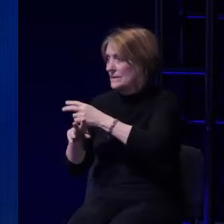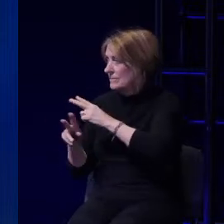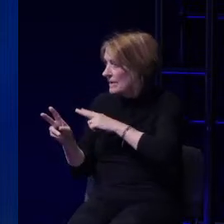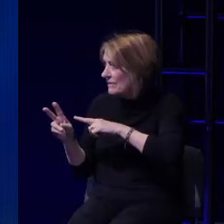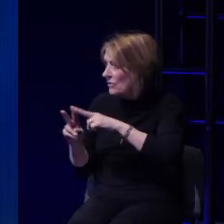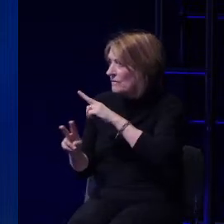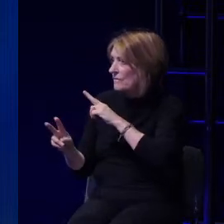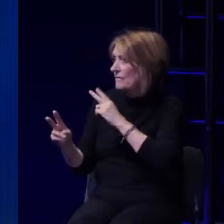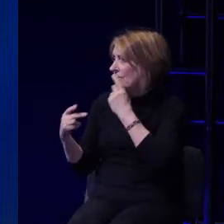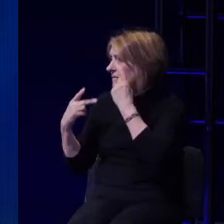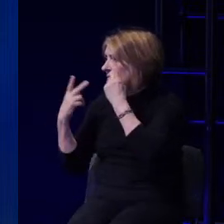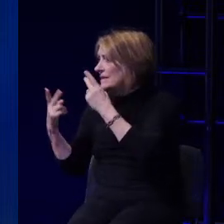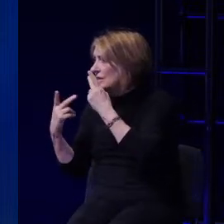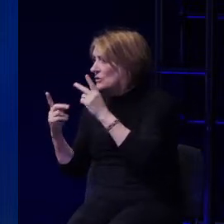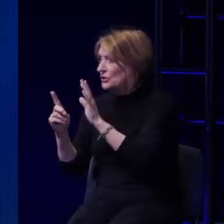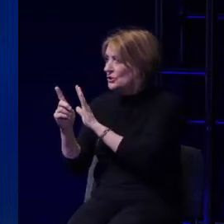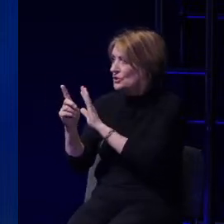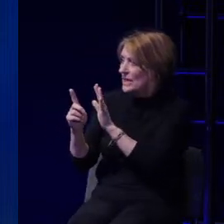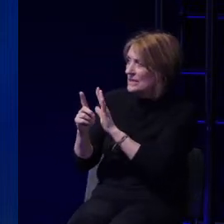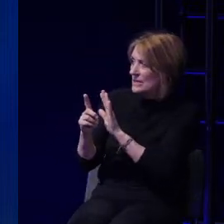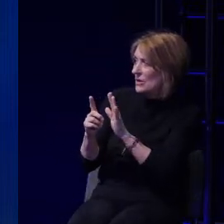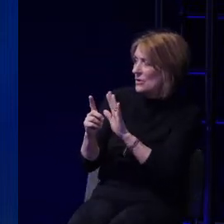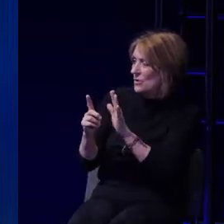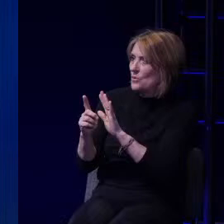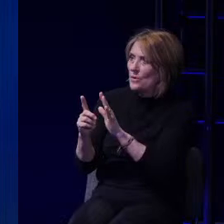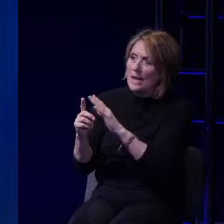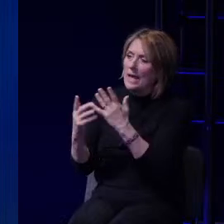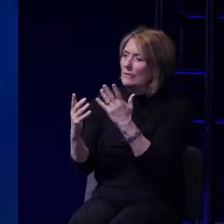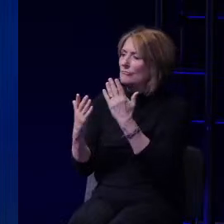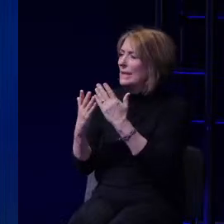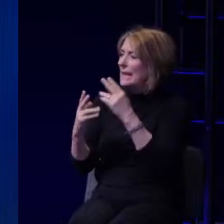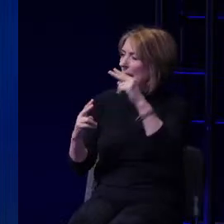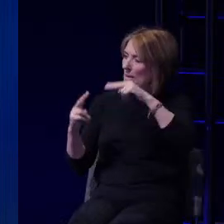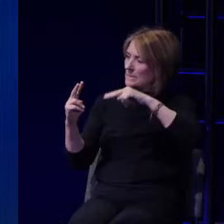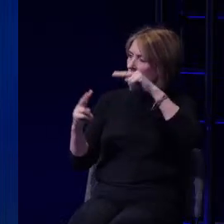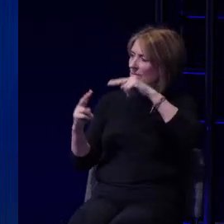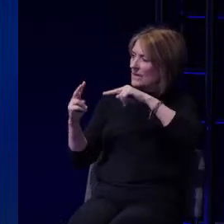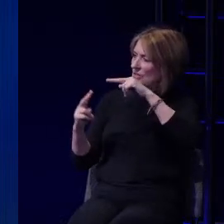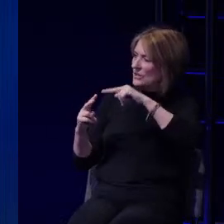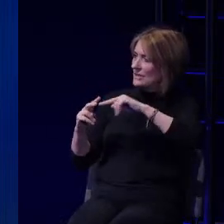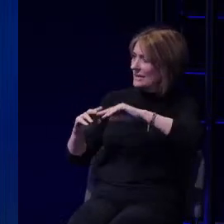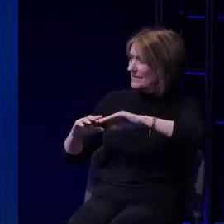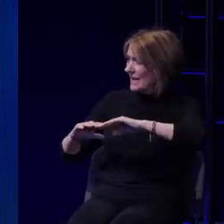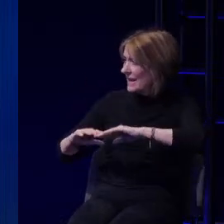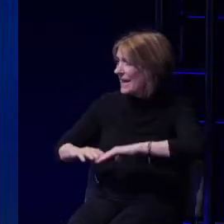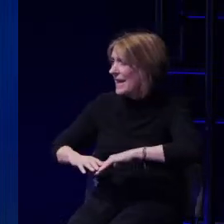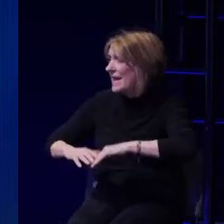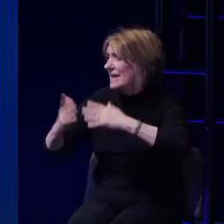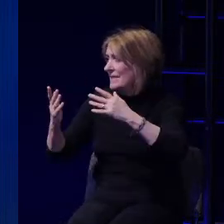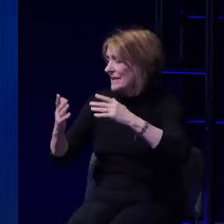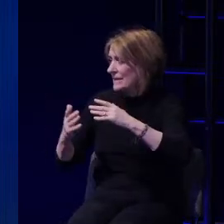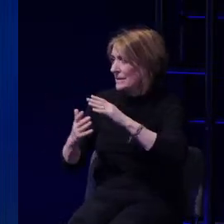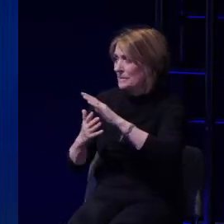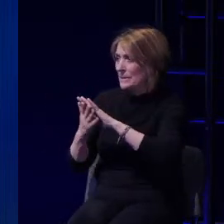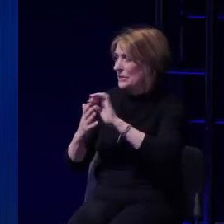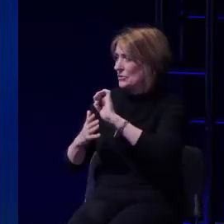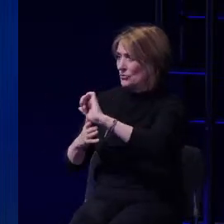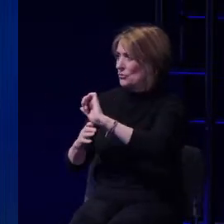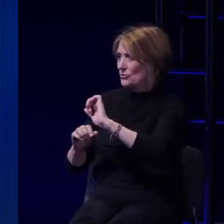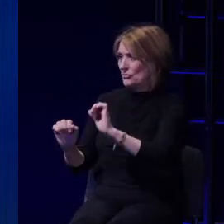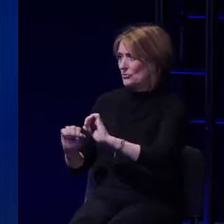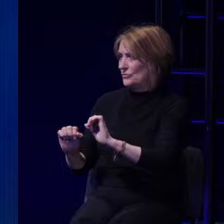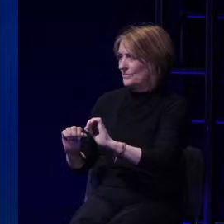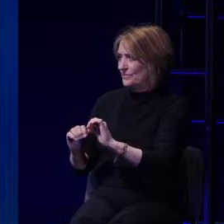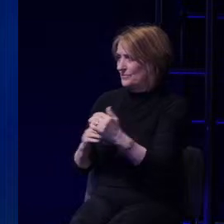visit or shadow for a couple of hours, like any observation you can do where you're not the one responsible for, you